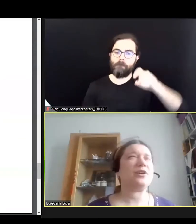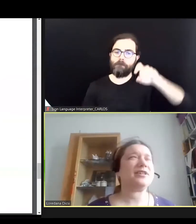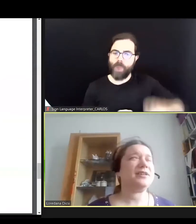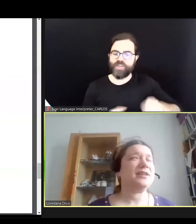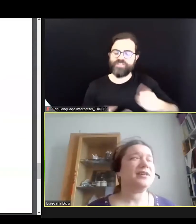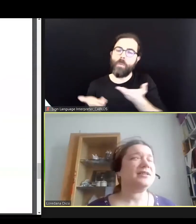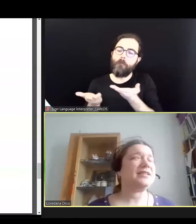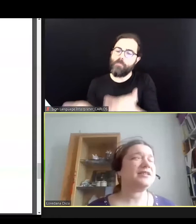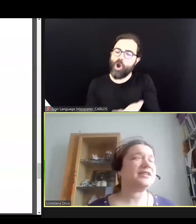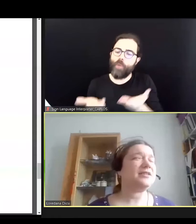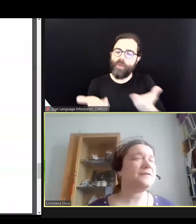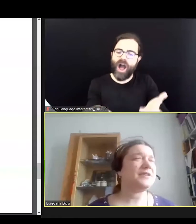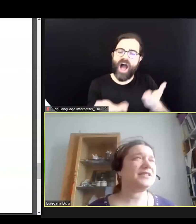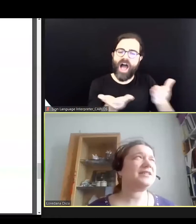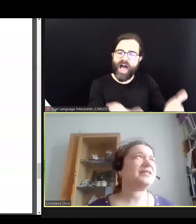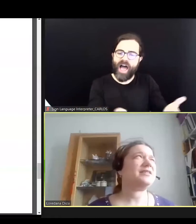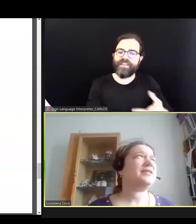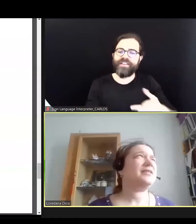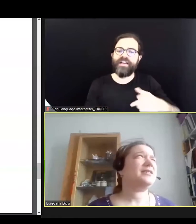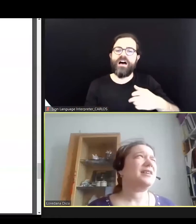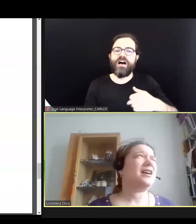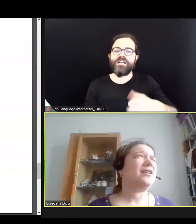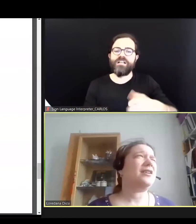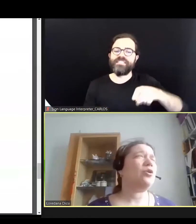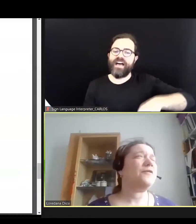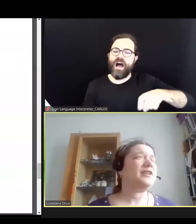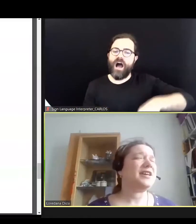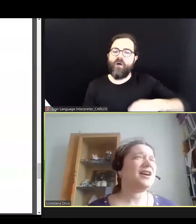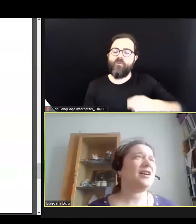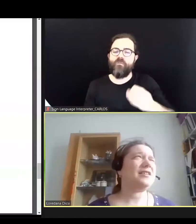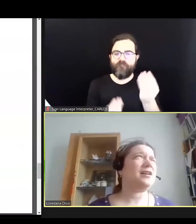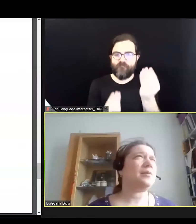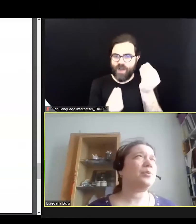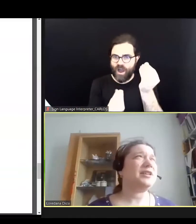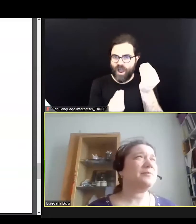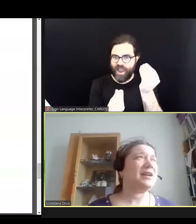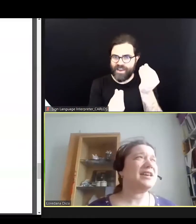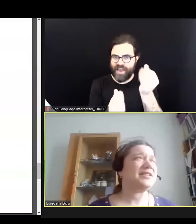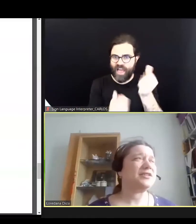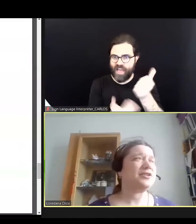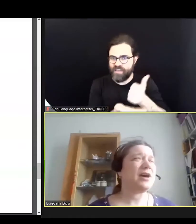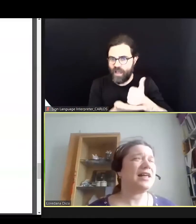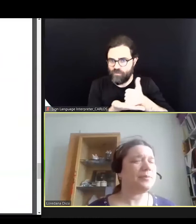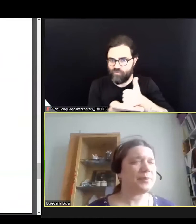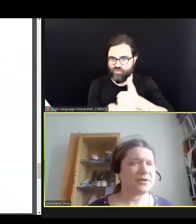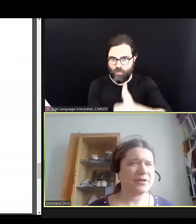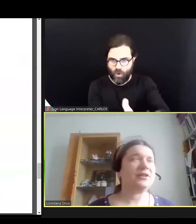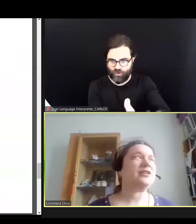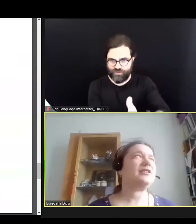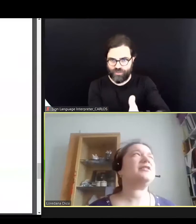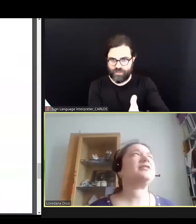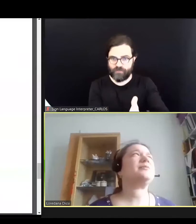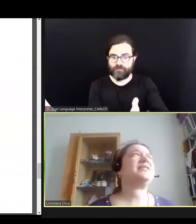20.8% of school leavers? These figures need to go down. And this is